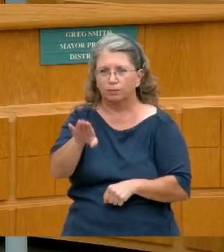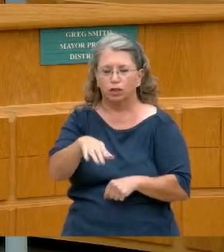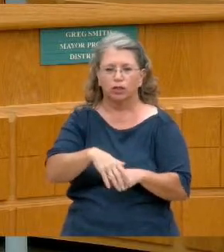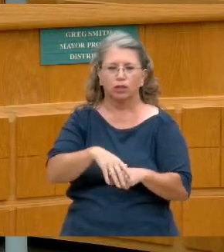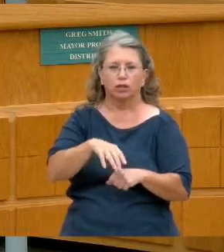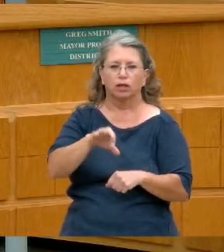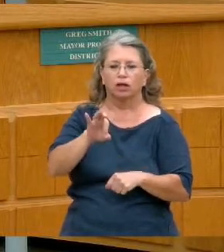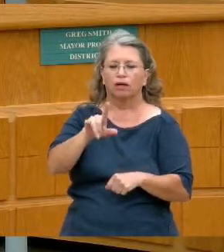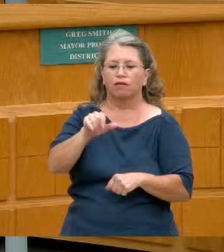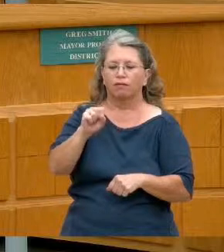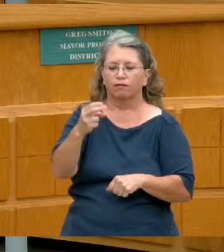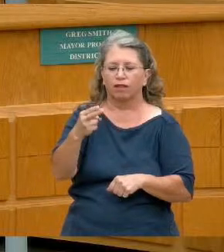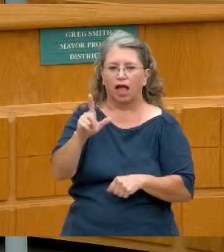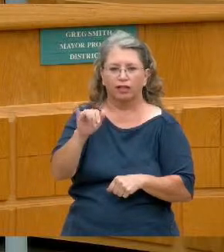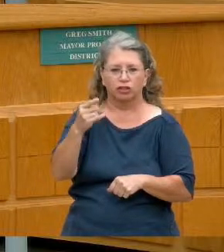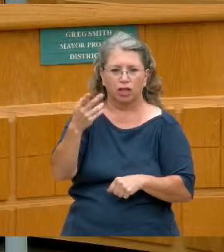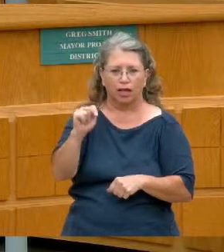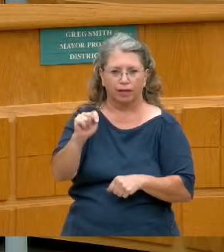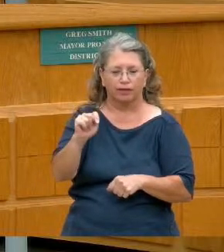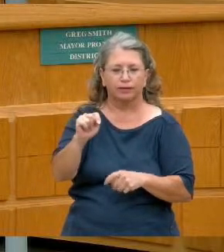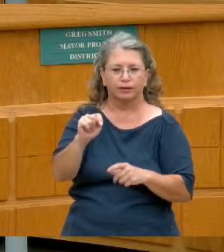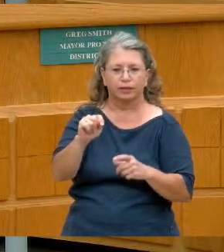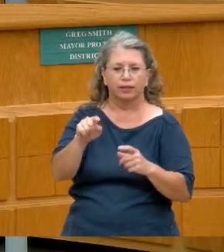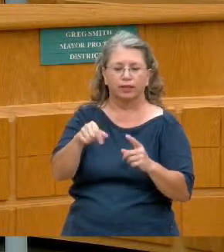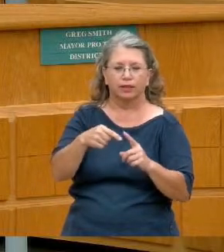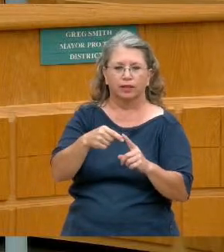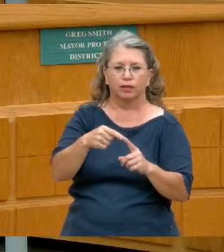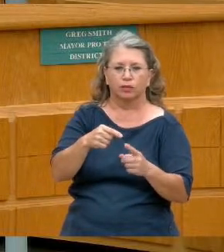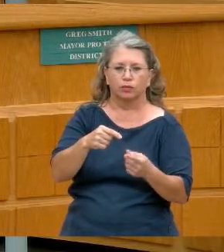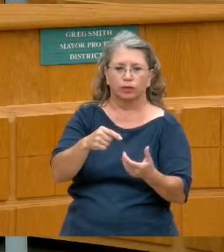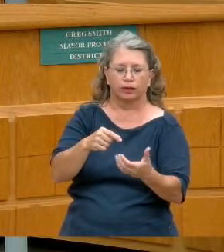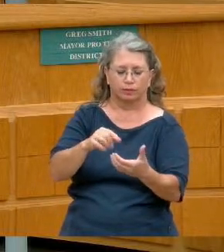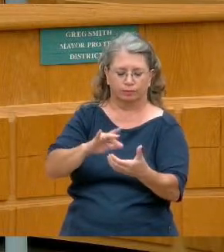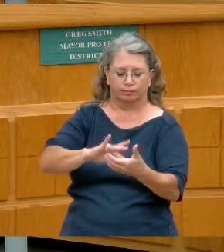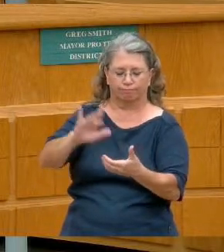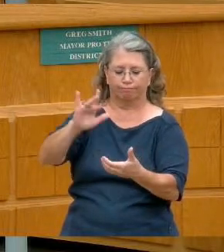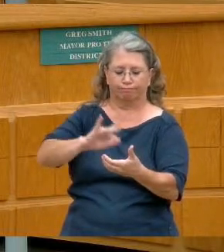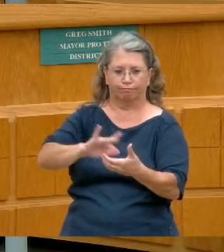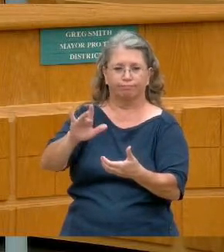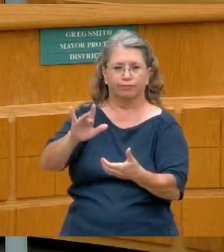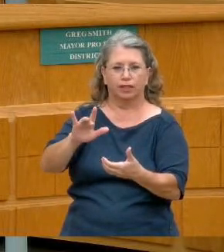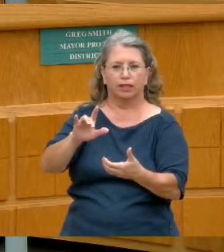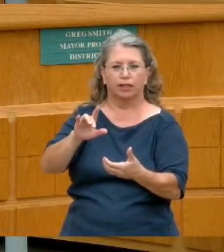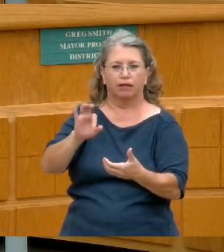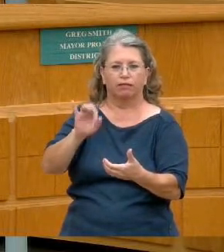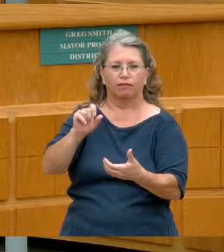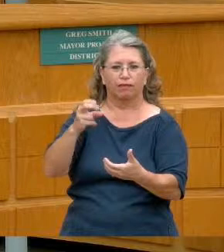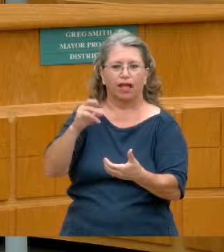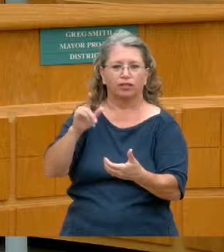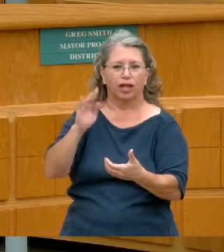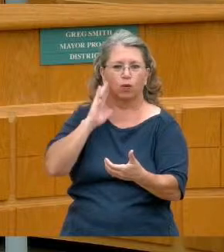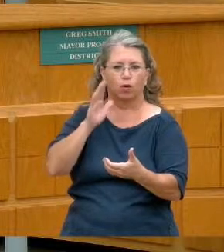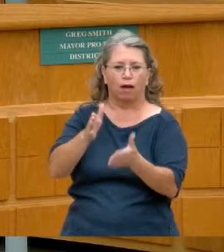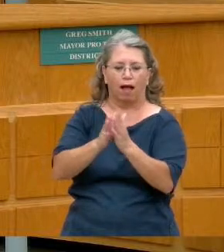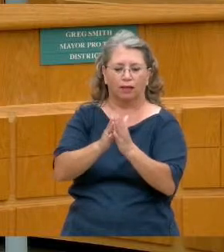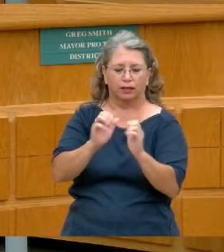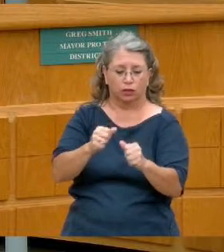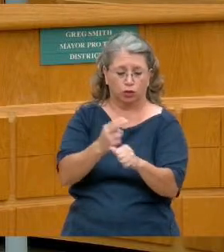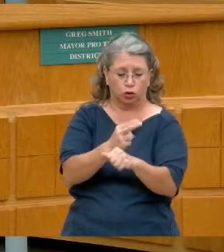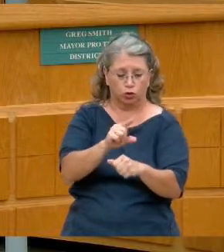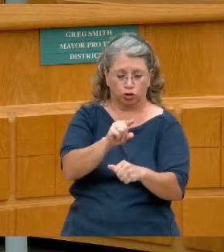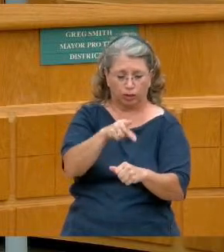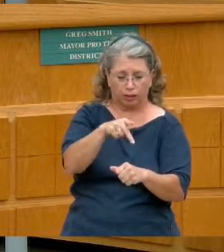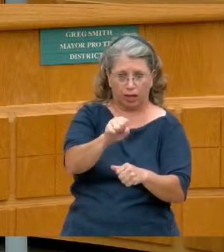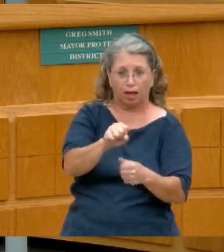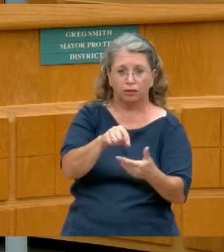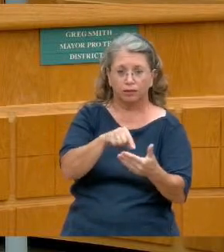flashlight app. If you notice when we used to all have flashlight apps, it would ask to use your GPS. Well, that's how that thing made money.